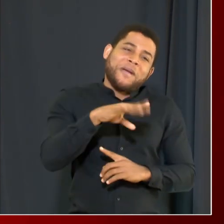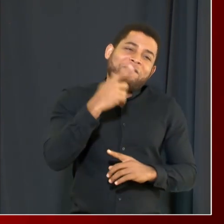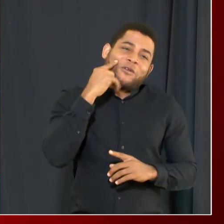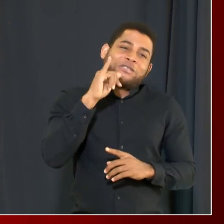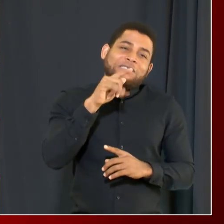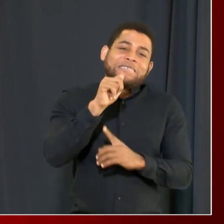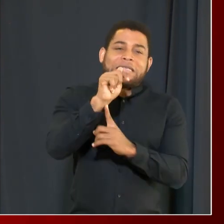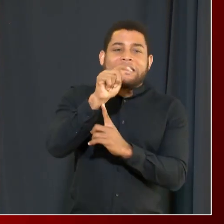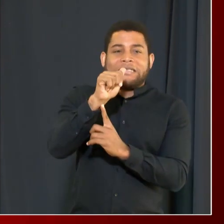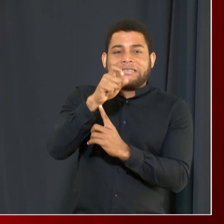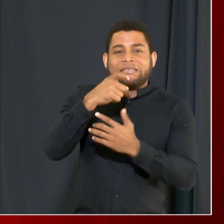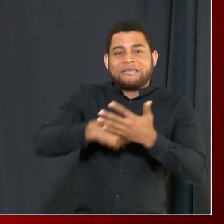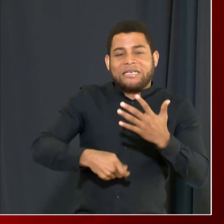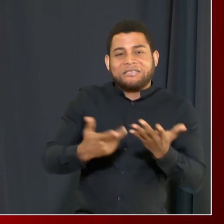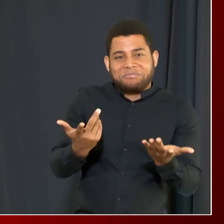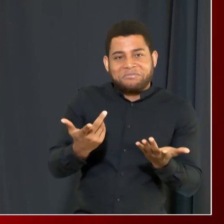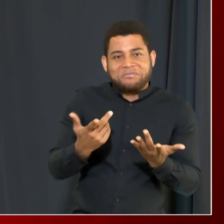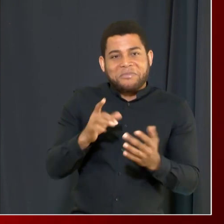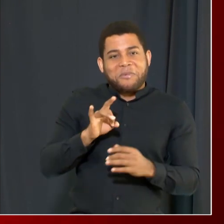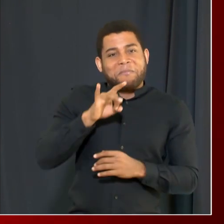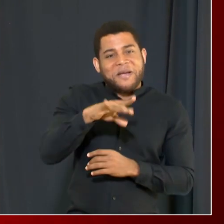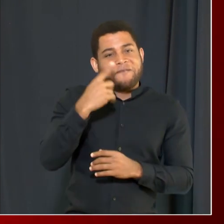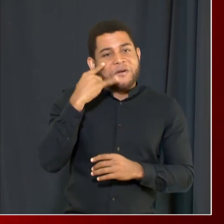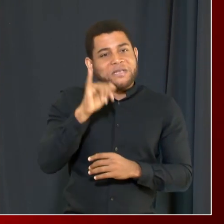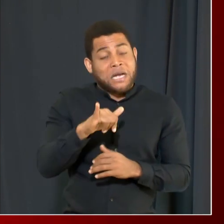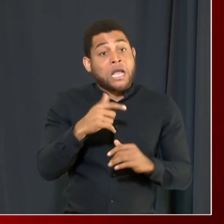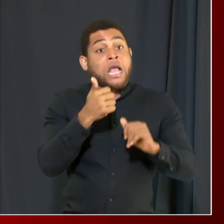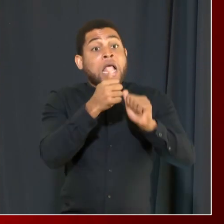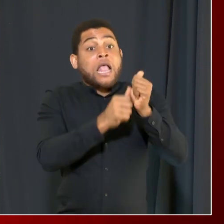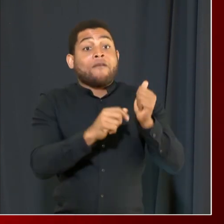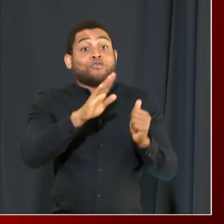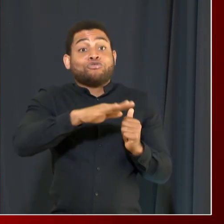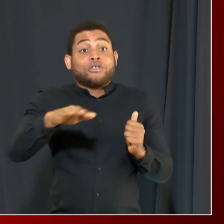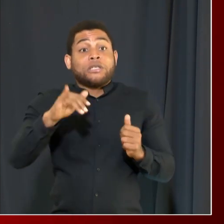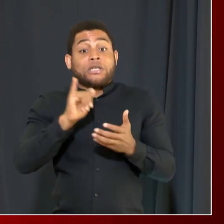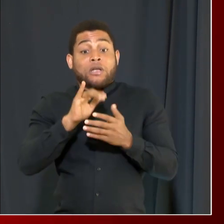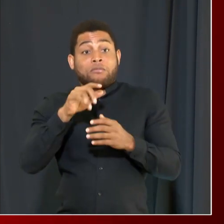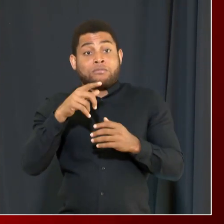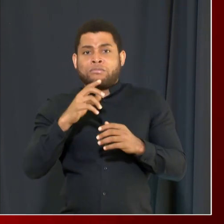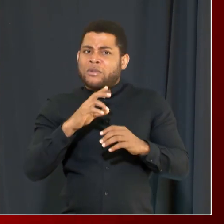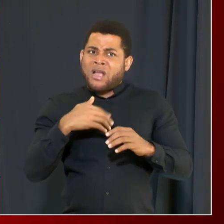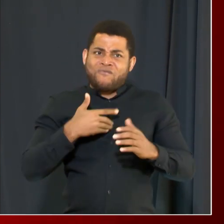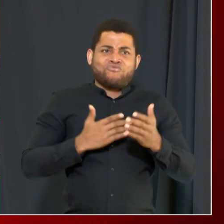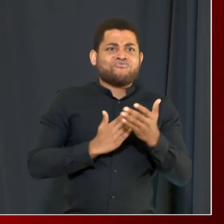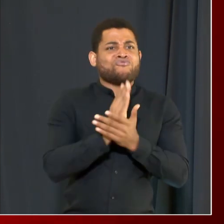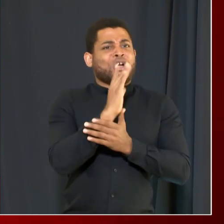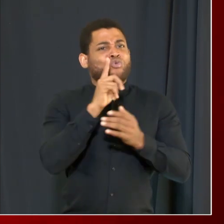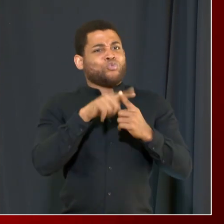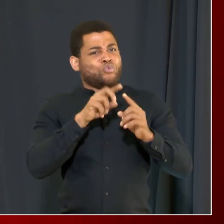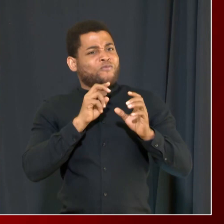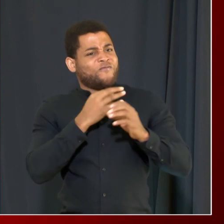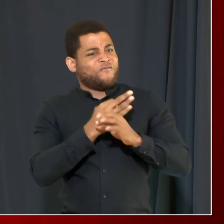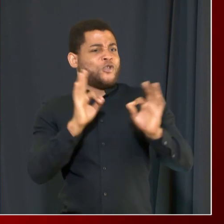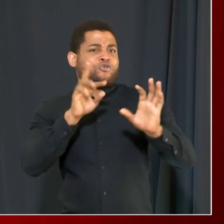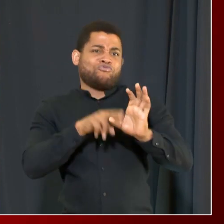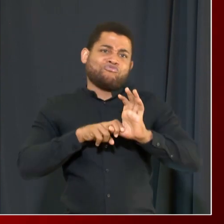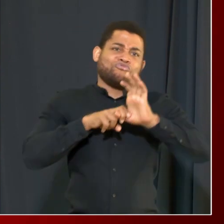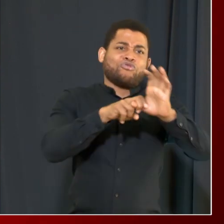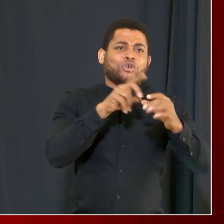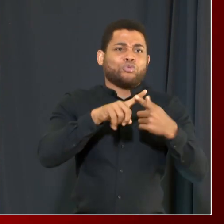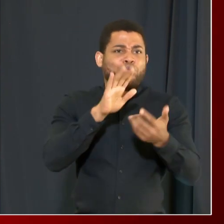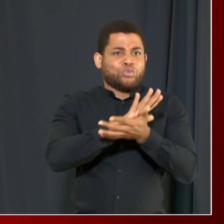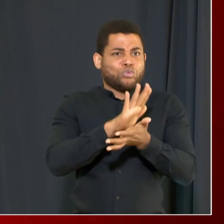district that pay for it. So every child that's in one of our schools is entitled to a free ride to school. And so